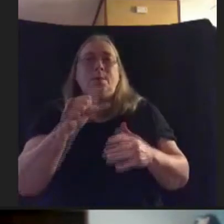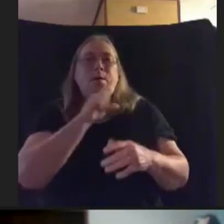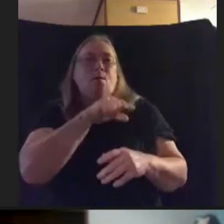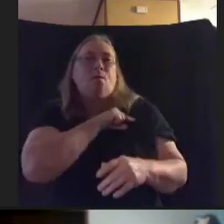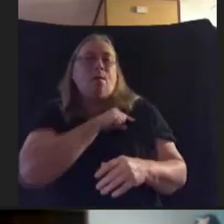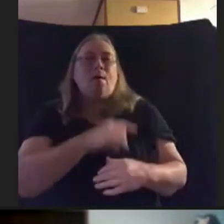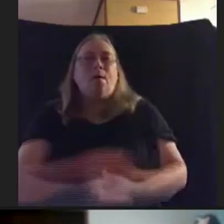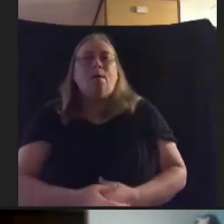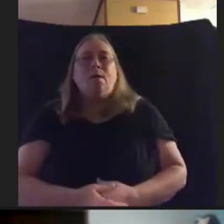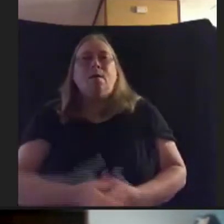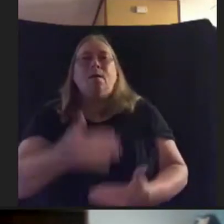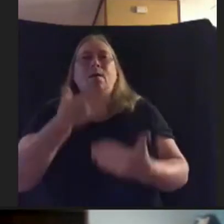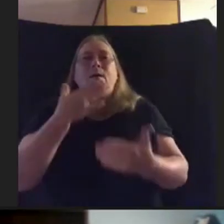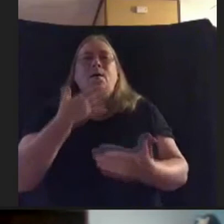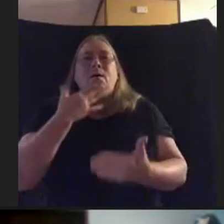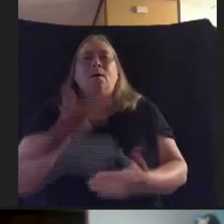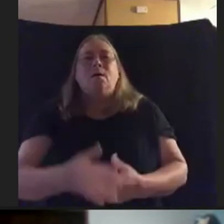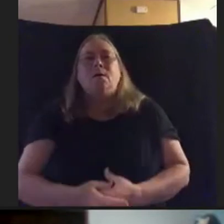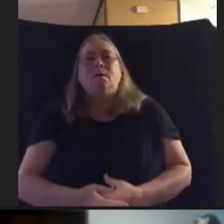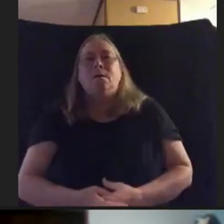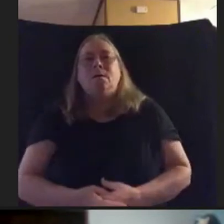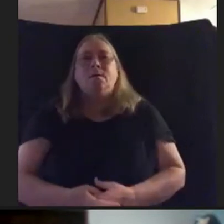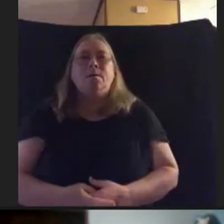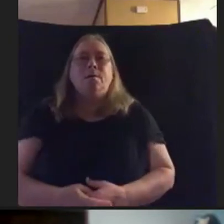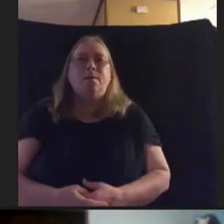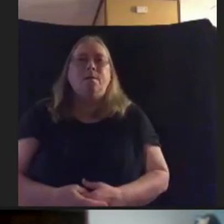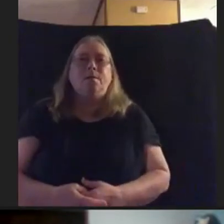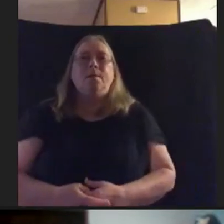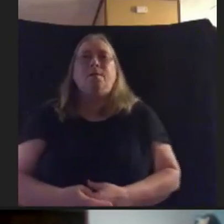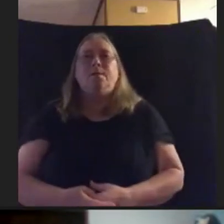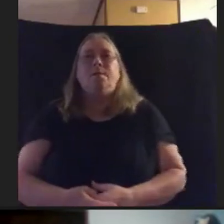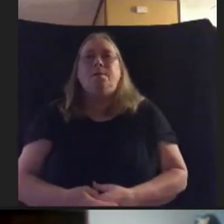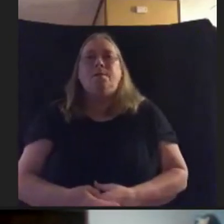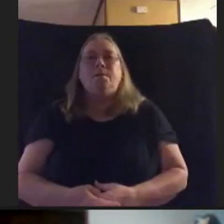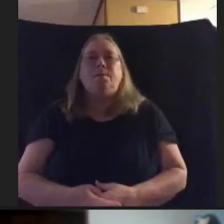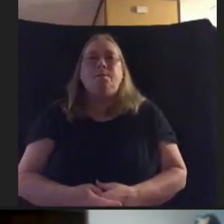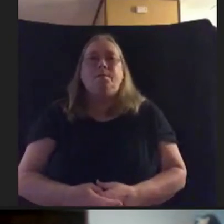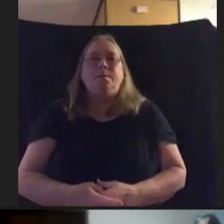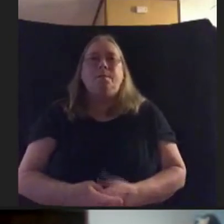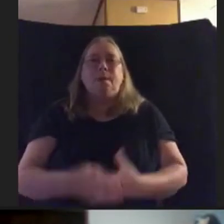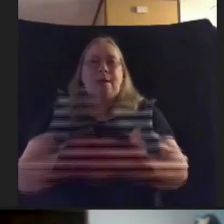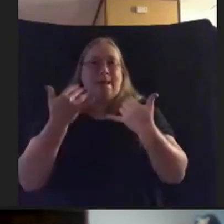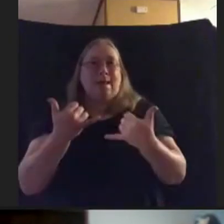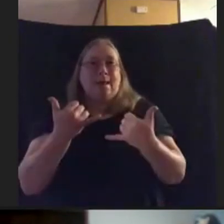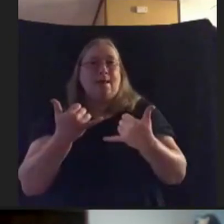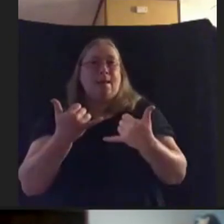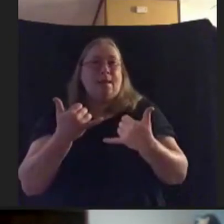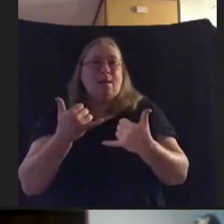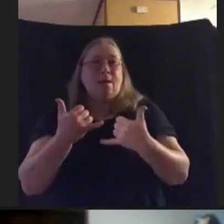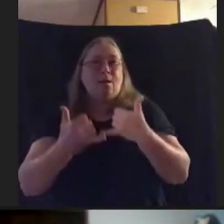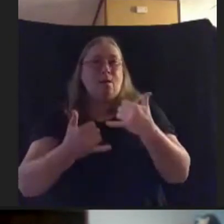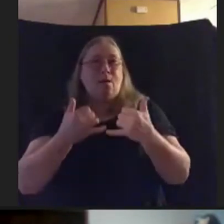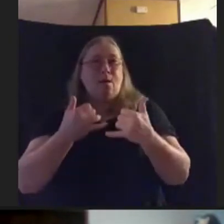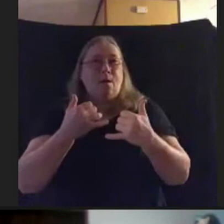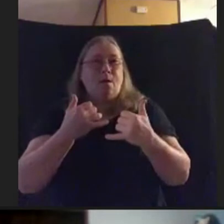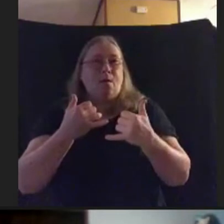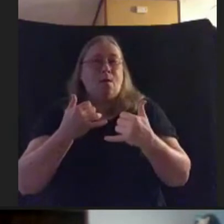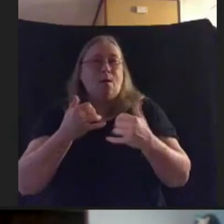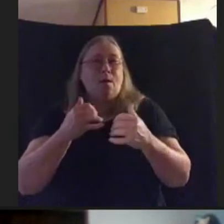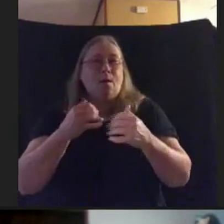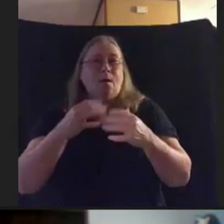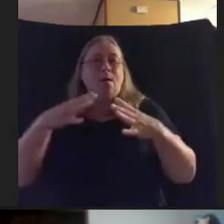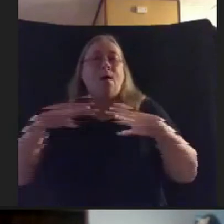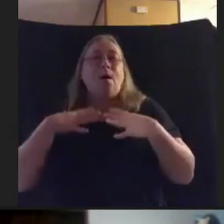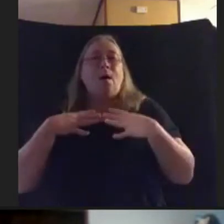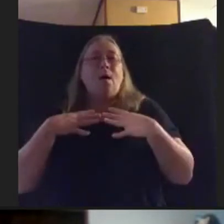guys. Okay, Dr. Byers, this will be for you, Ronnie Mott, asking the expected after holiday surge